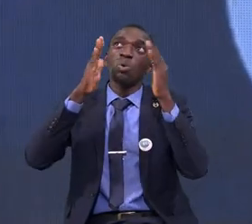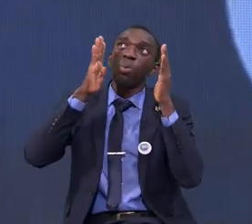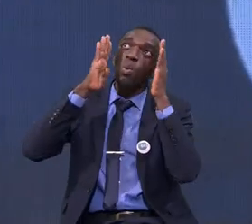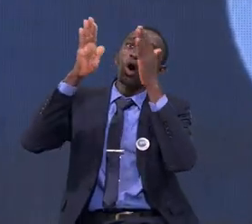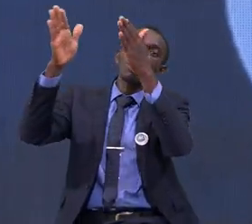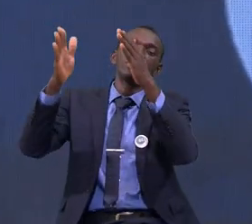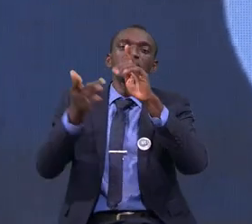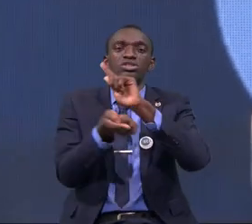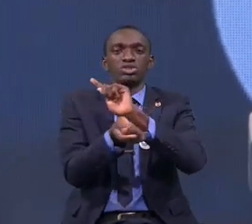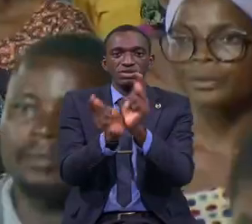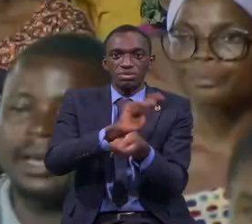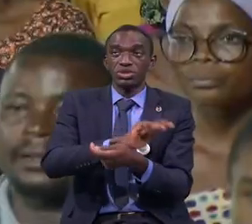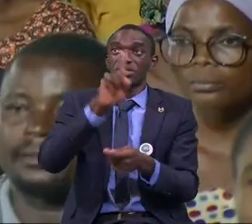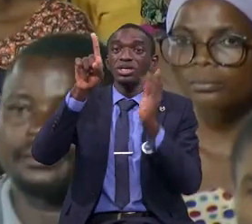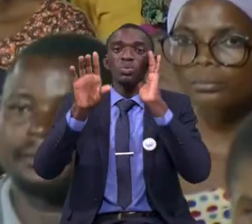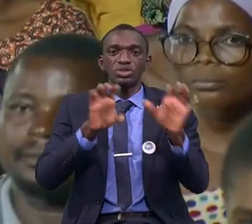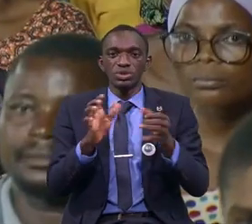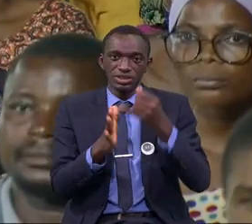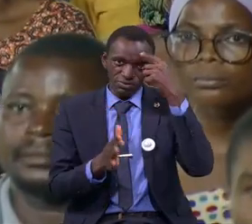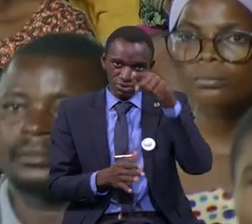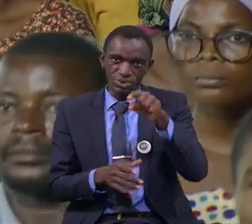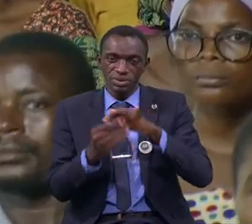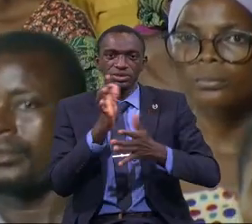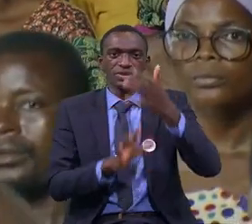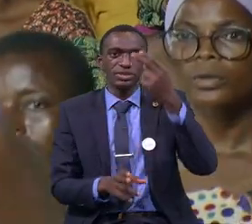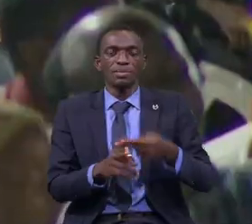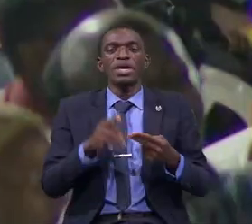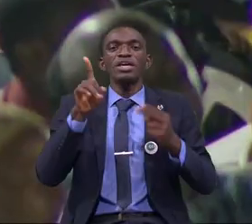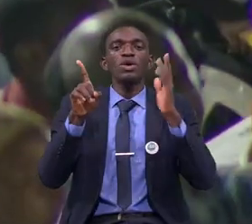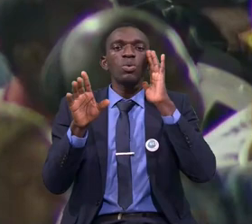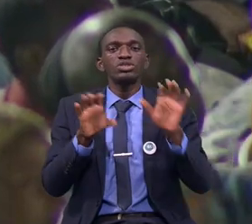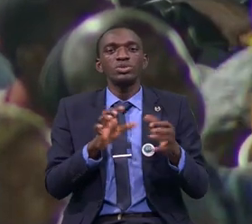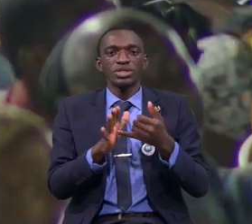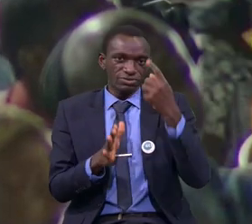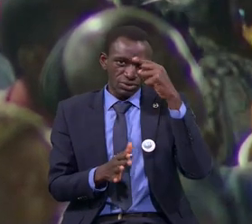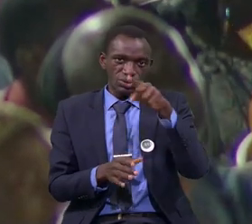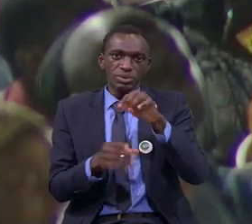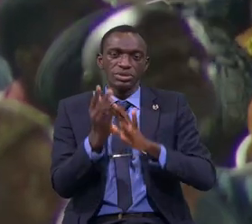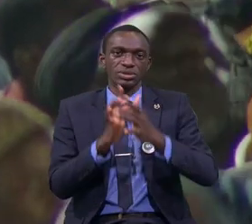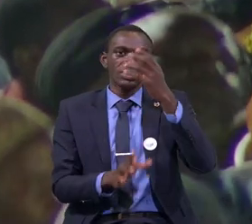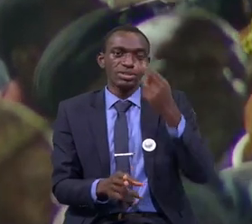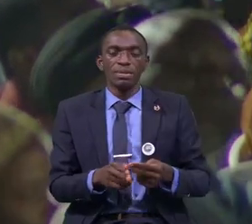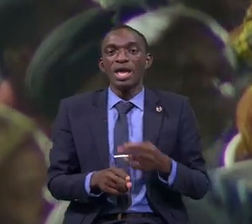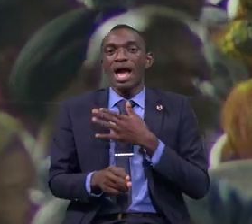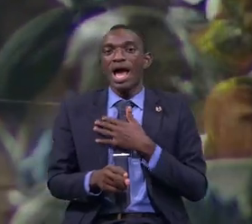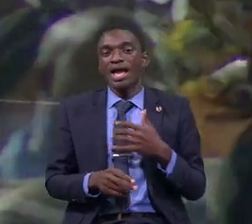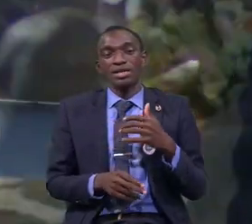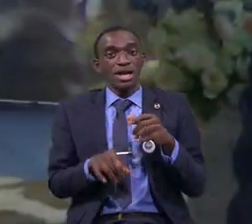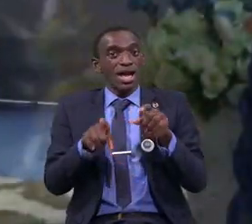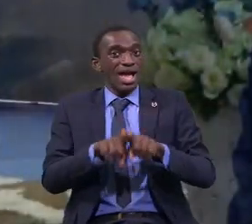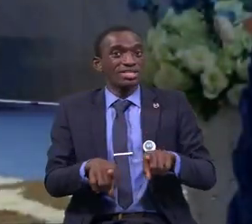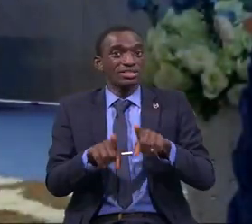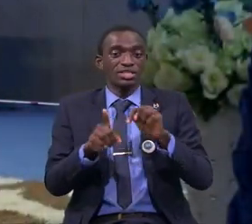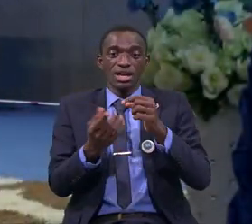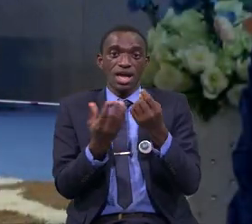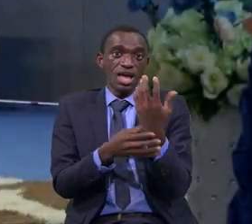He will do it for you. I said he will do it for you. And as the hand of the Lord touches you